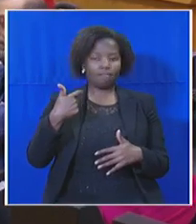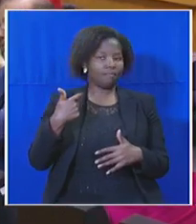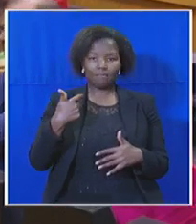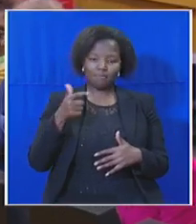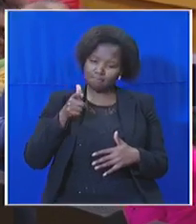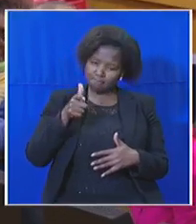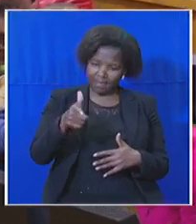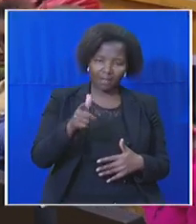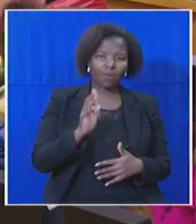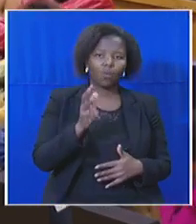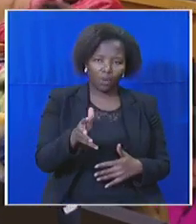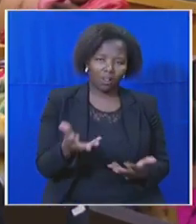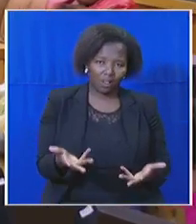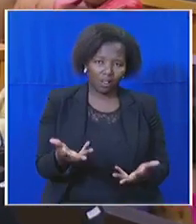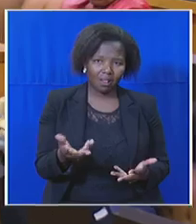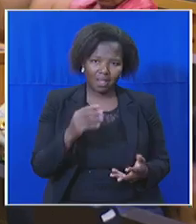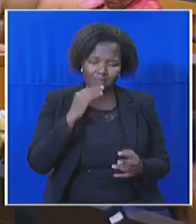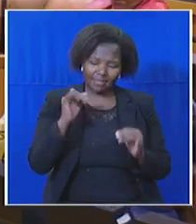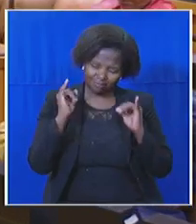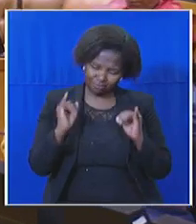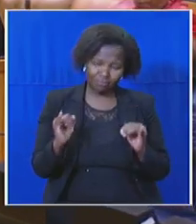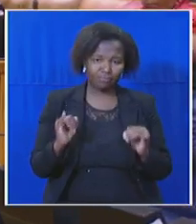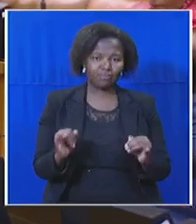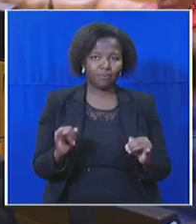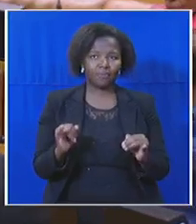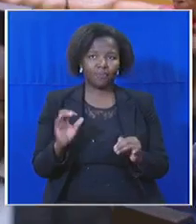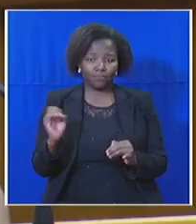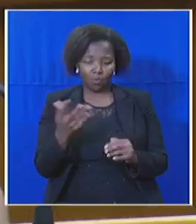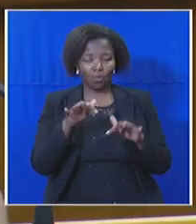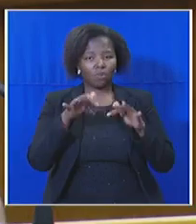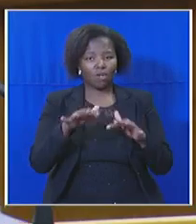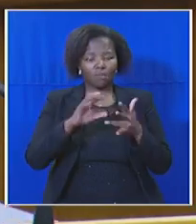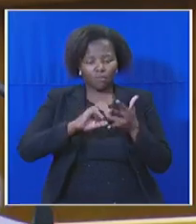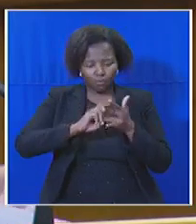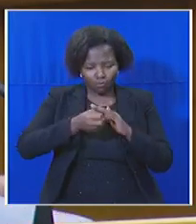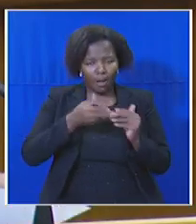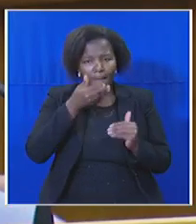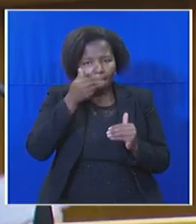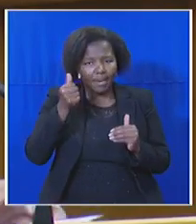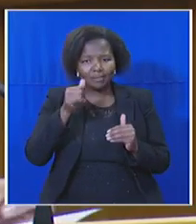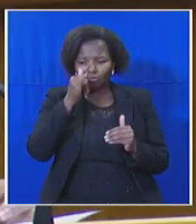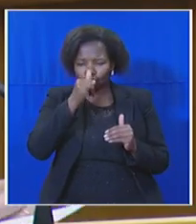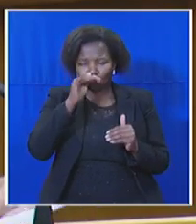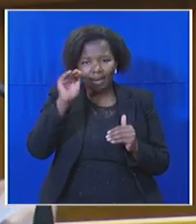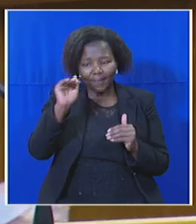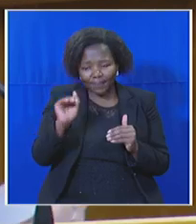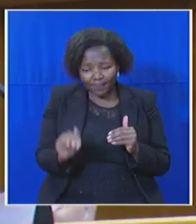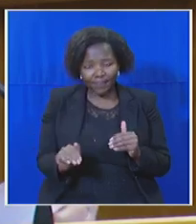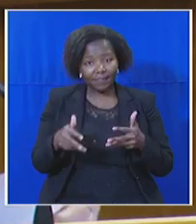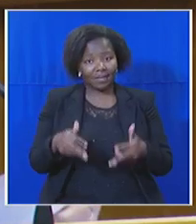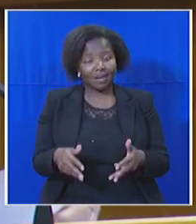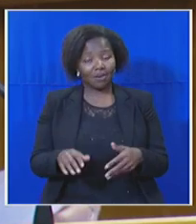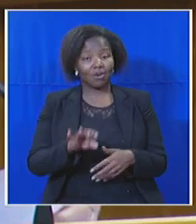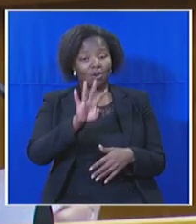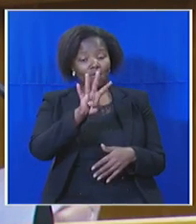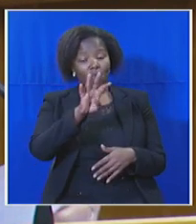killed. That is deeply insulting. Every effort must be made to bring these deaths down. The sad reality is that 40,000 of